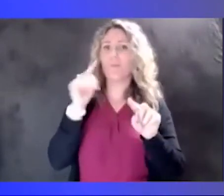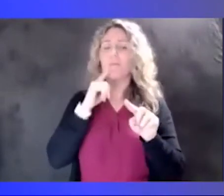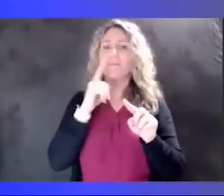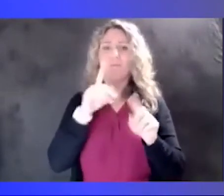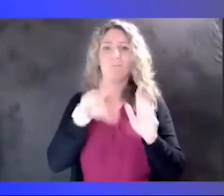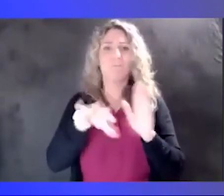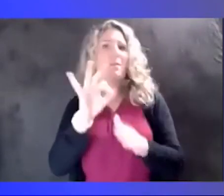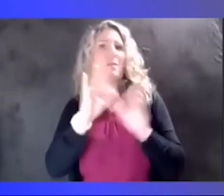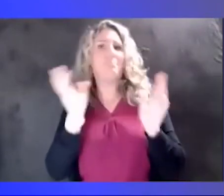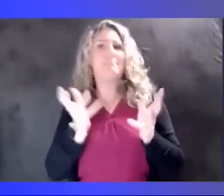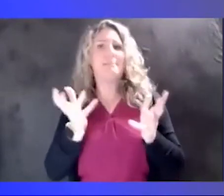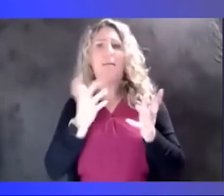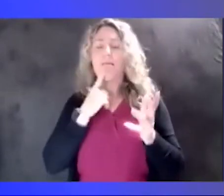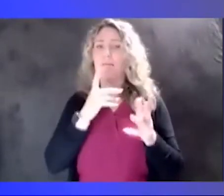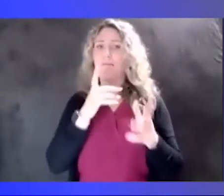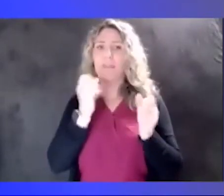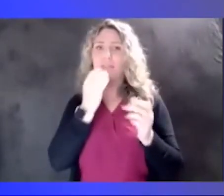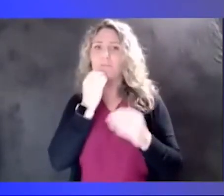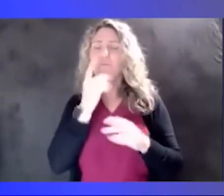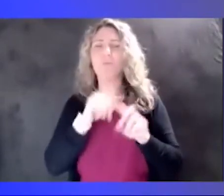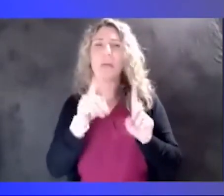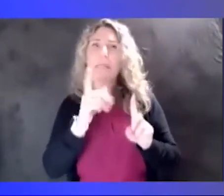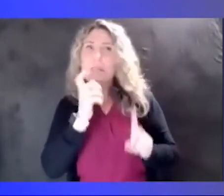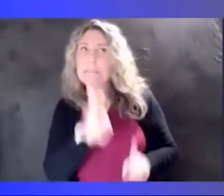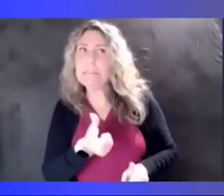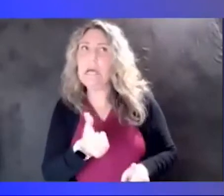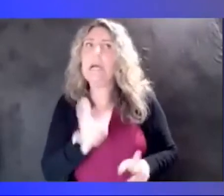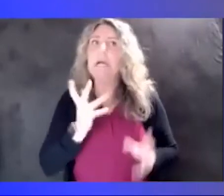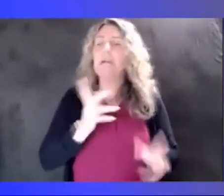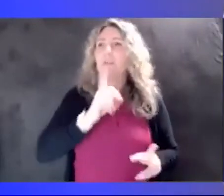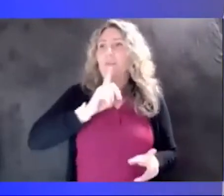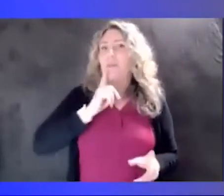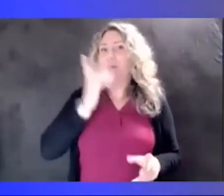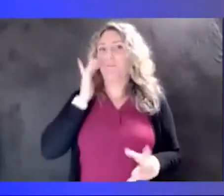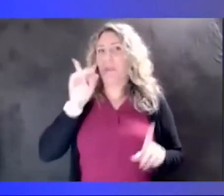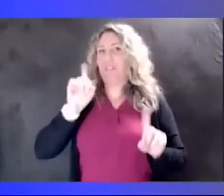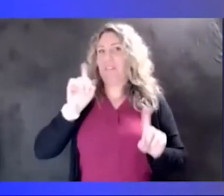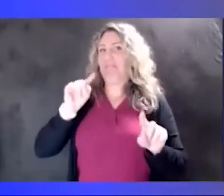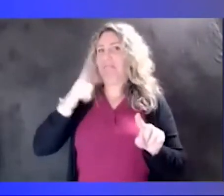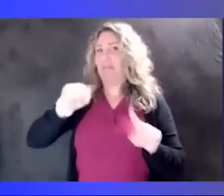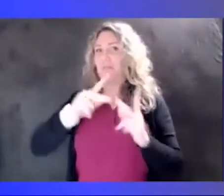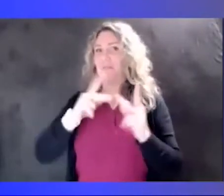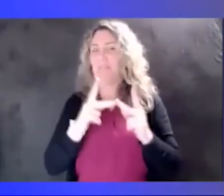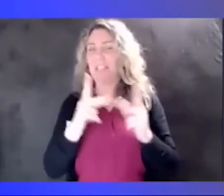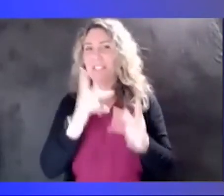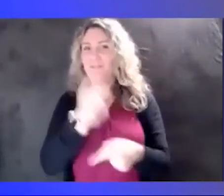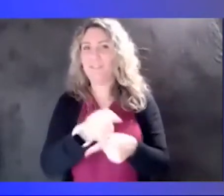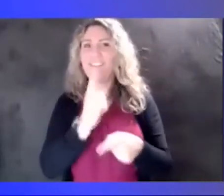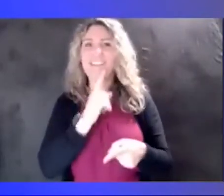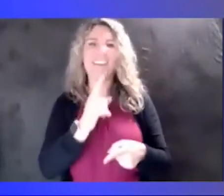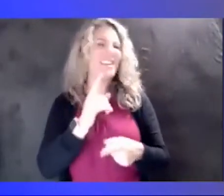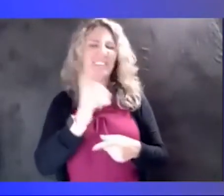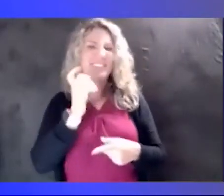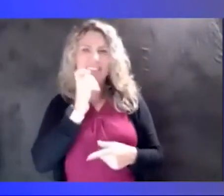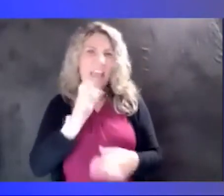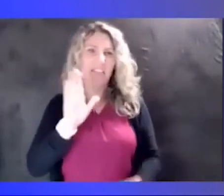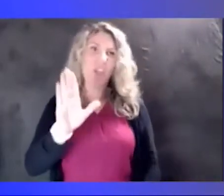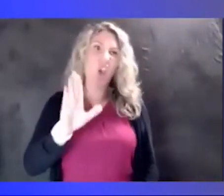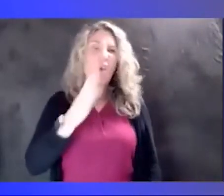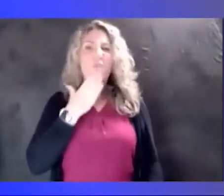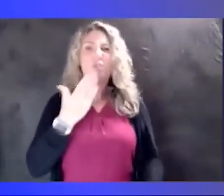at fast food, but it's not really why we go to those places, right? So, right. I mean, that's not what they're good for.